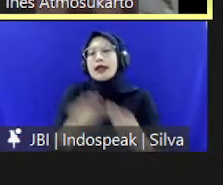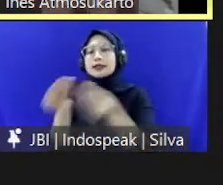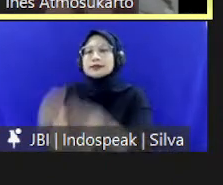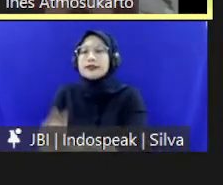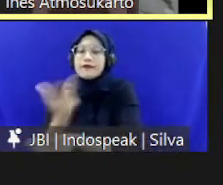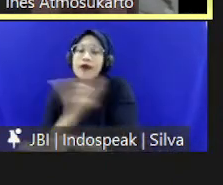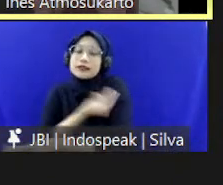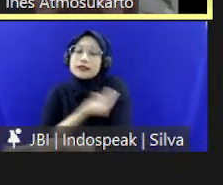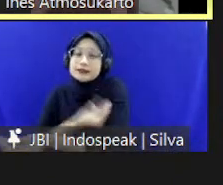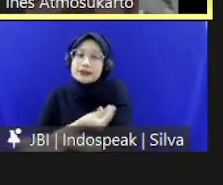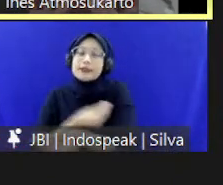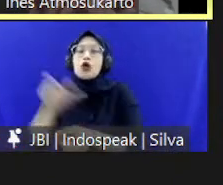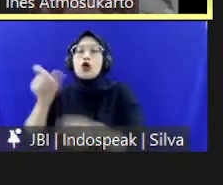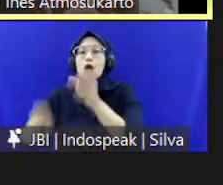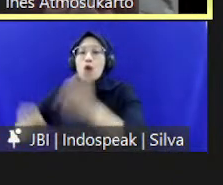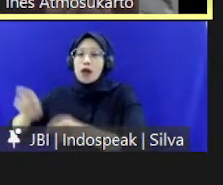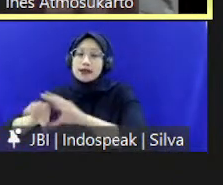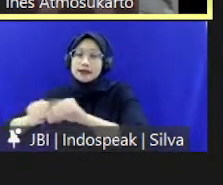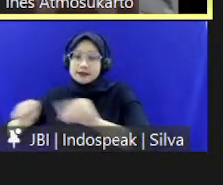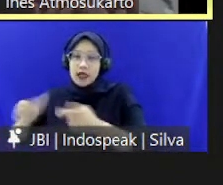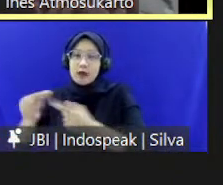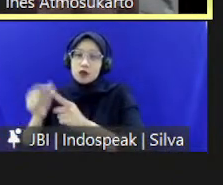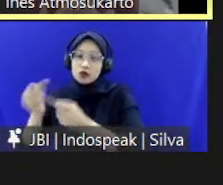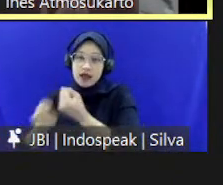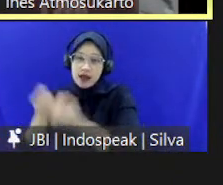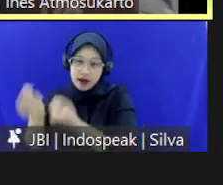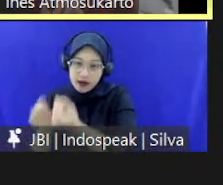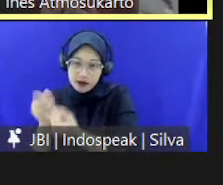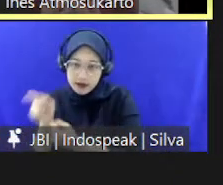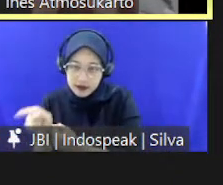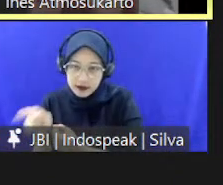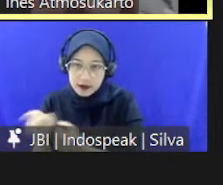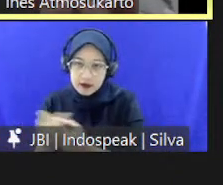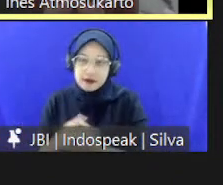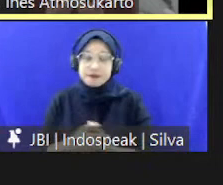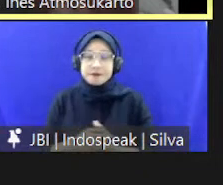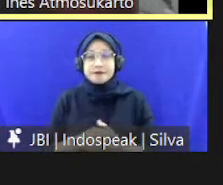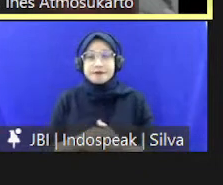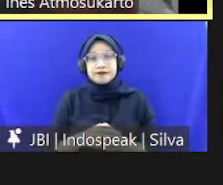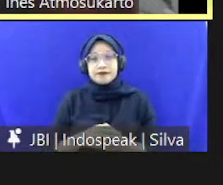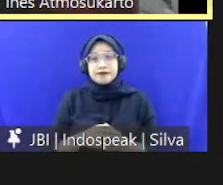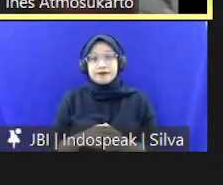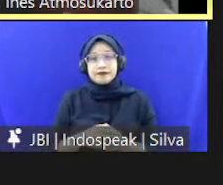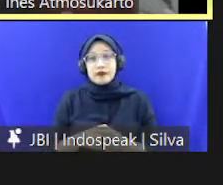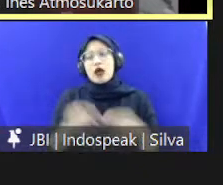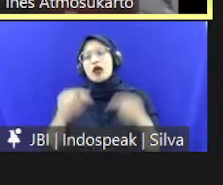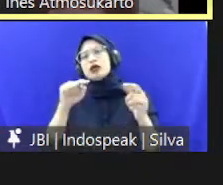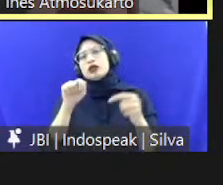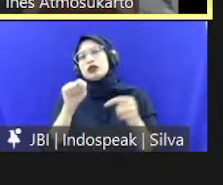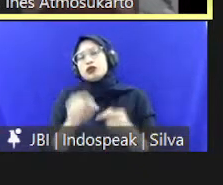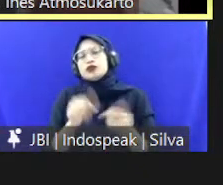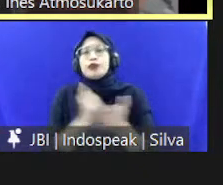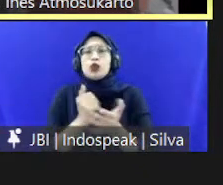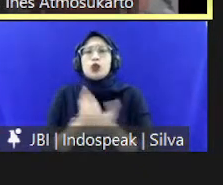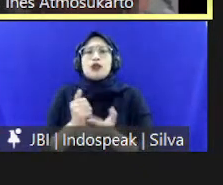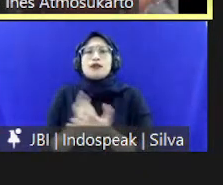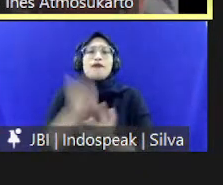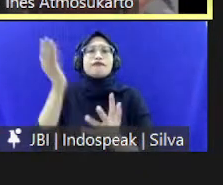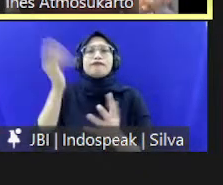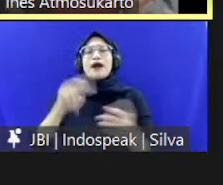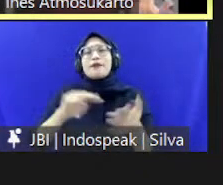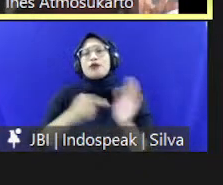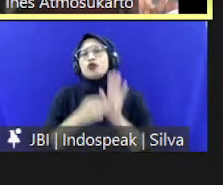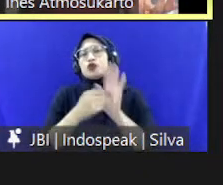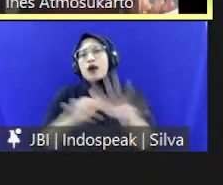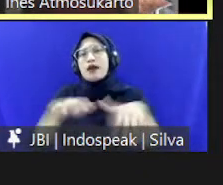I myself saw, and many others saw as unequitable, as an unequitable approach to vaccination. But then in the end, it proved to